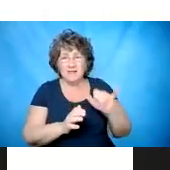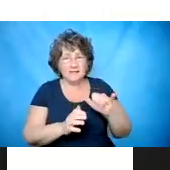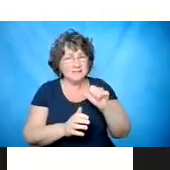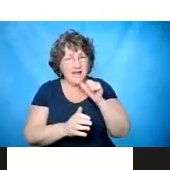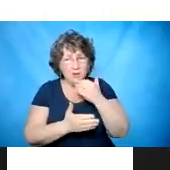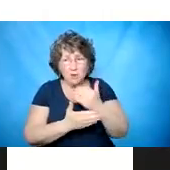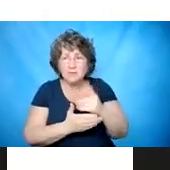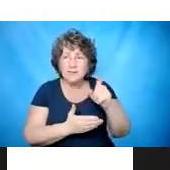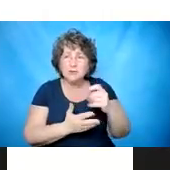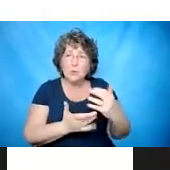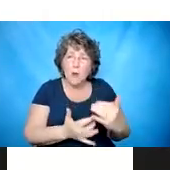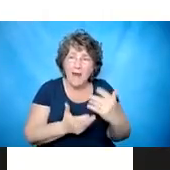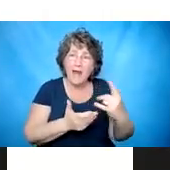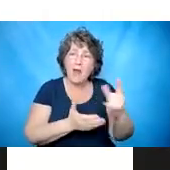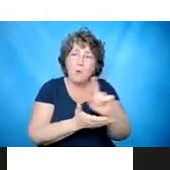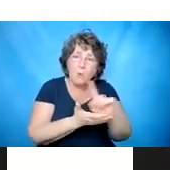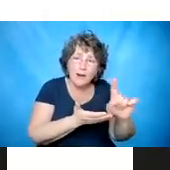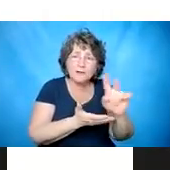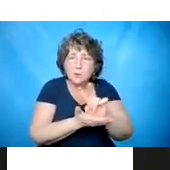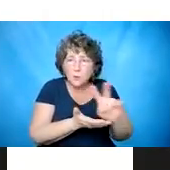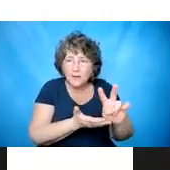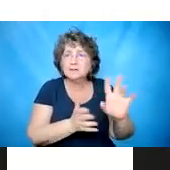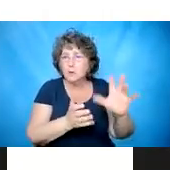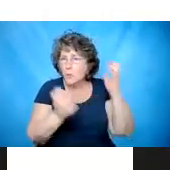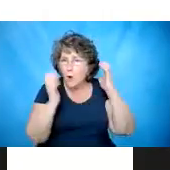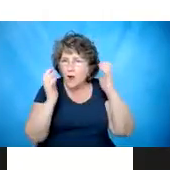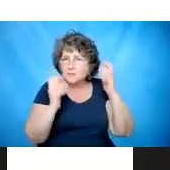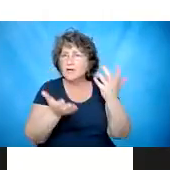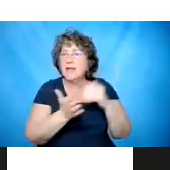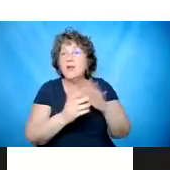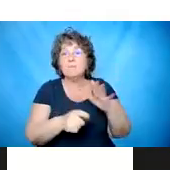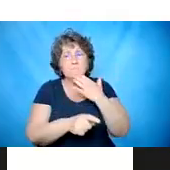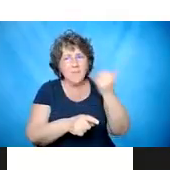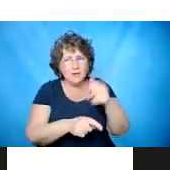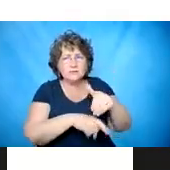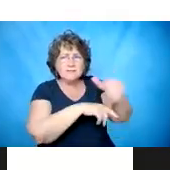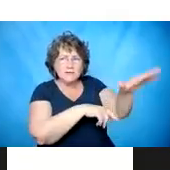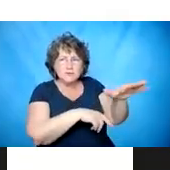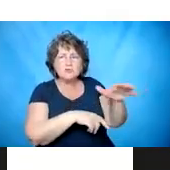her funds. So that's an example of unconscious bias